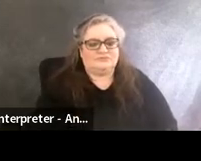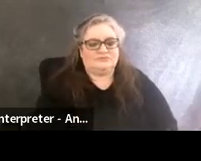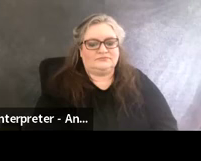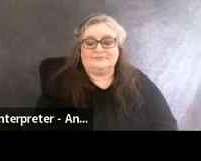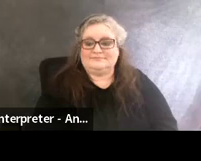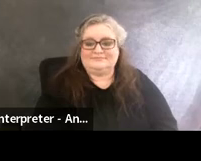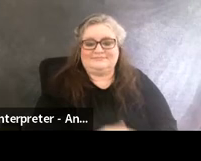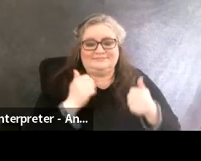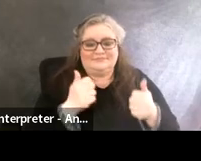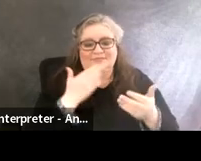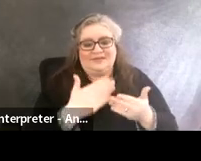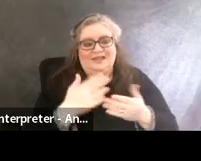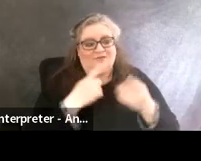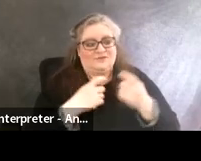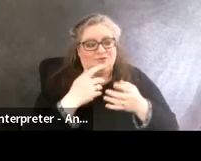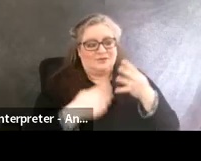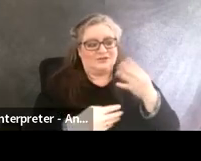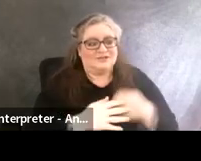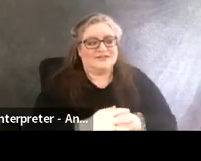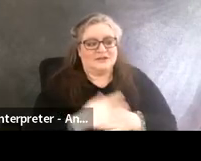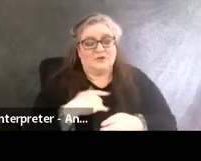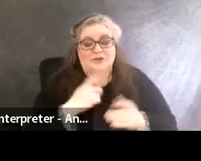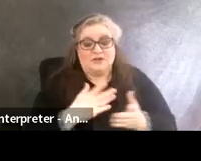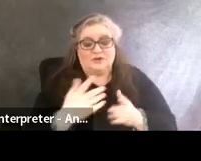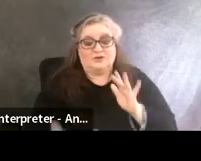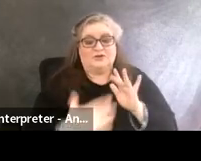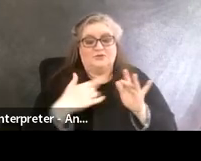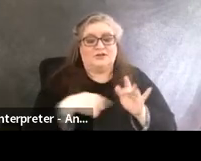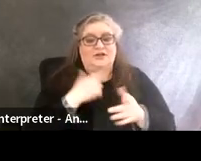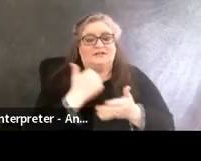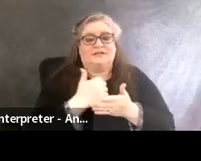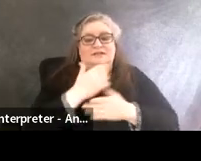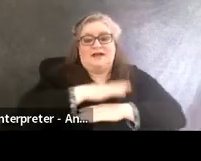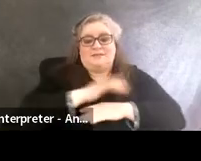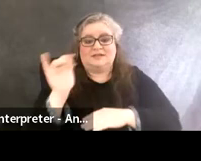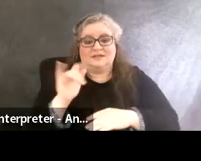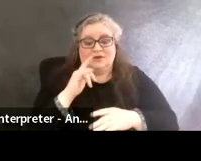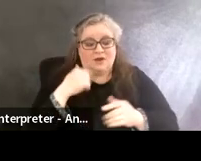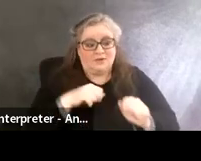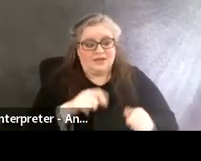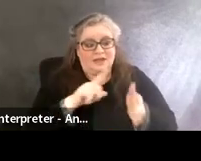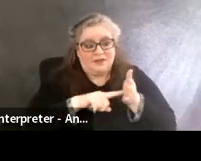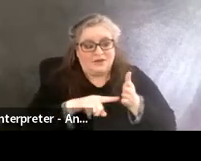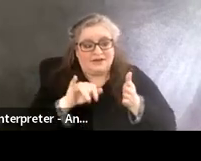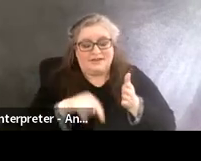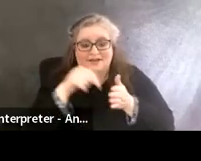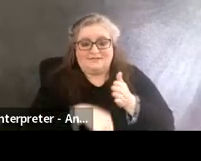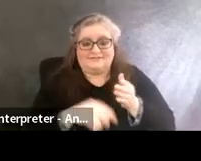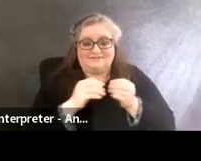Great. So thanks for those questions, Leslie. We encourage you to reach out to us at the help desk as well, and we can look into that further as